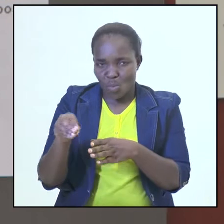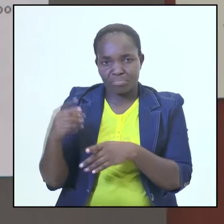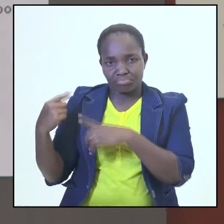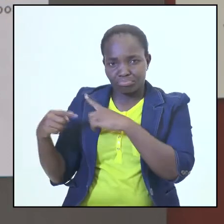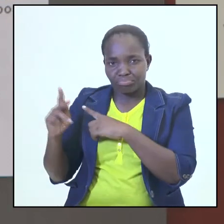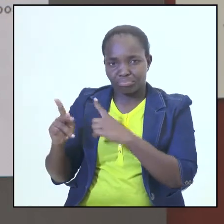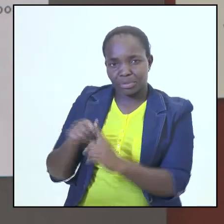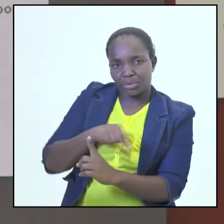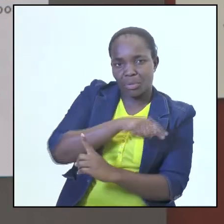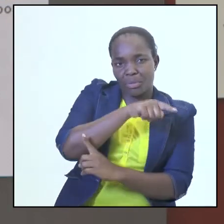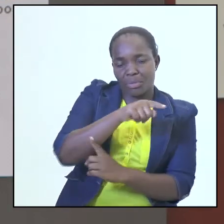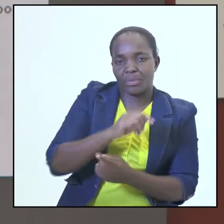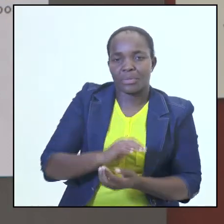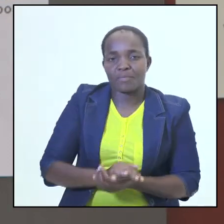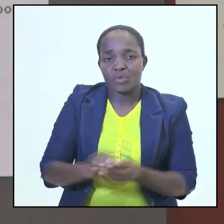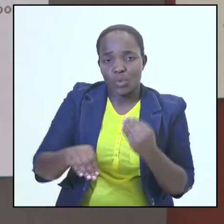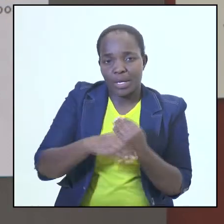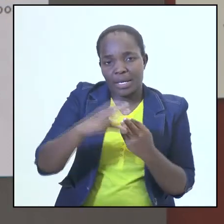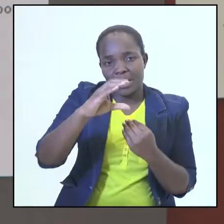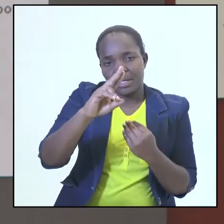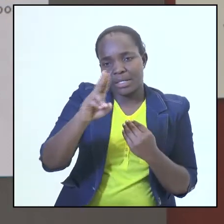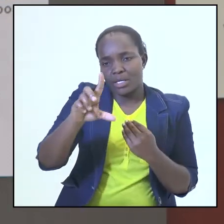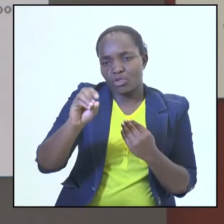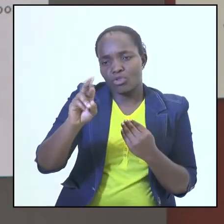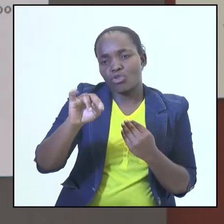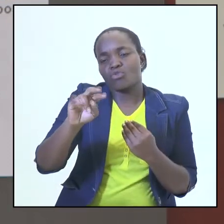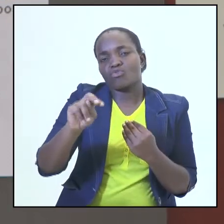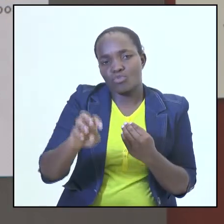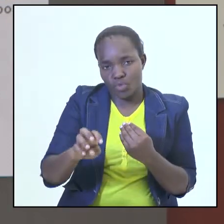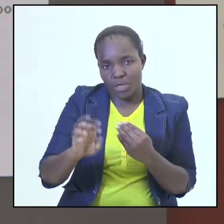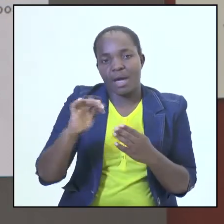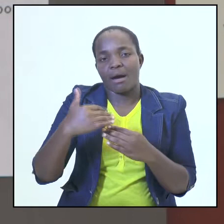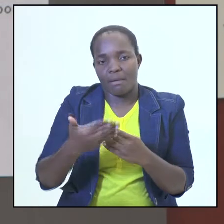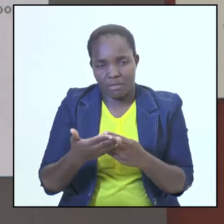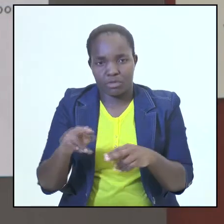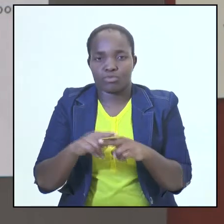by disinfecting it with chlorine and to be used again as drinking water.